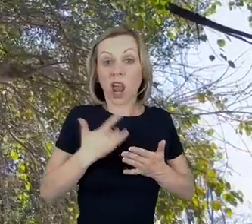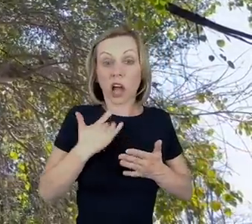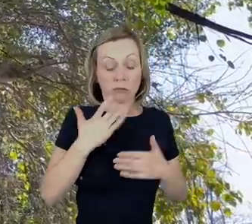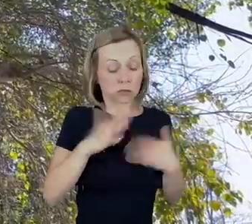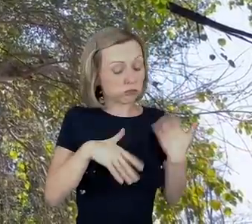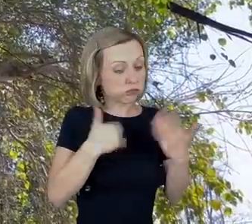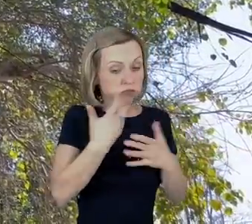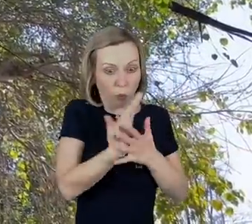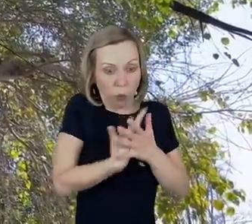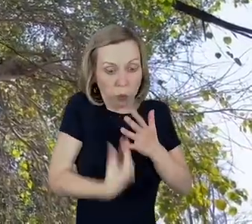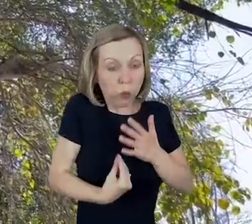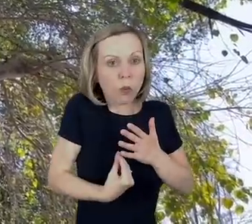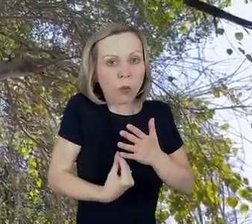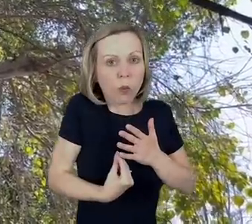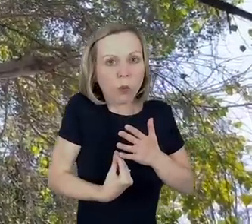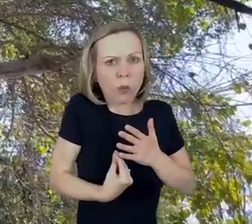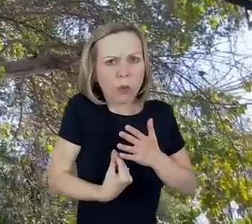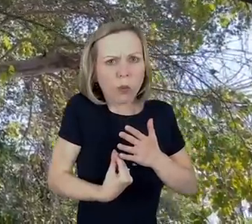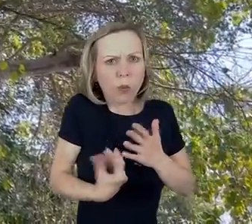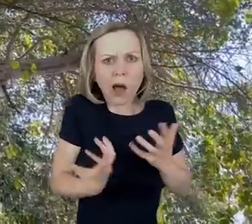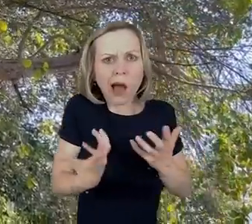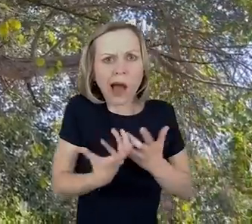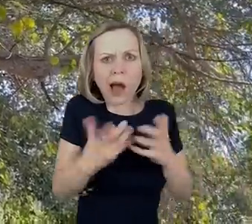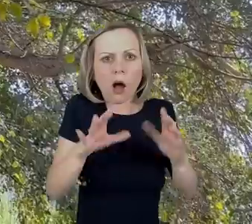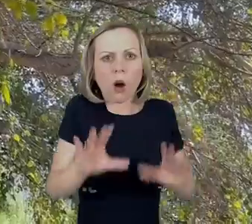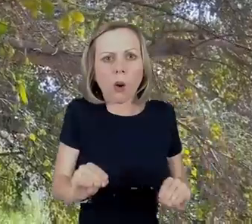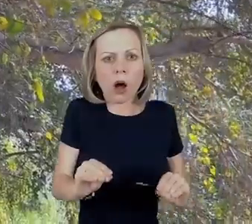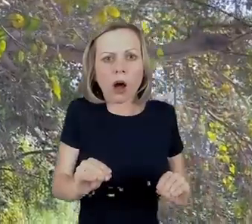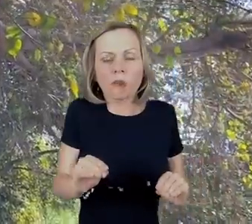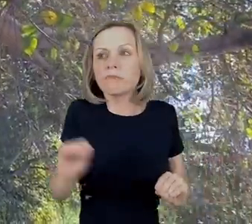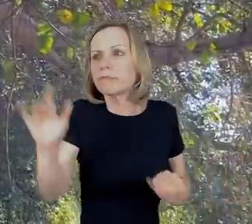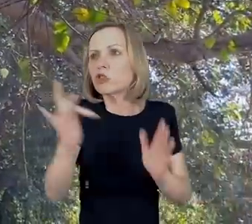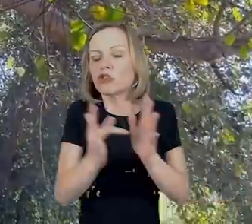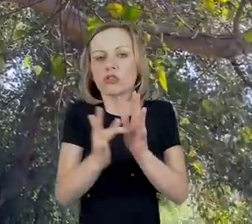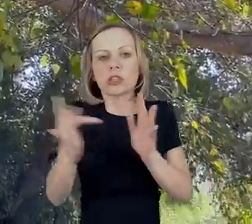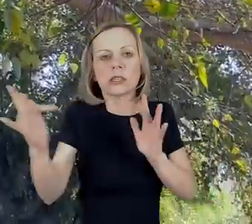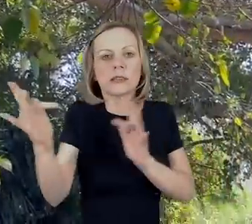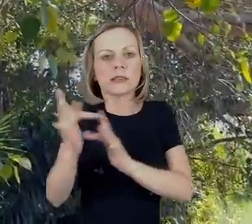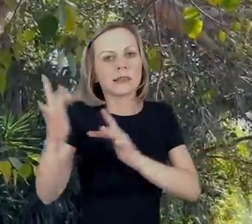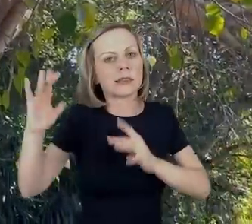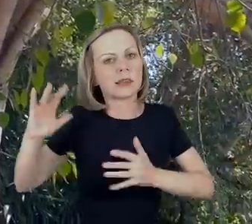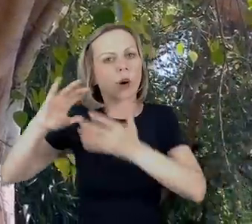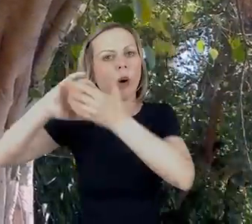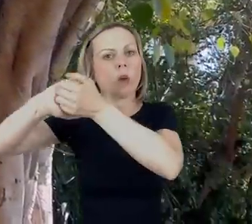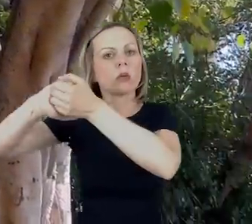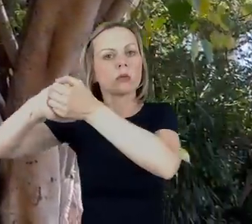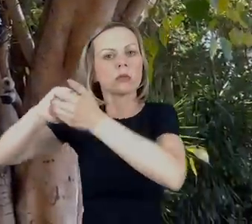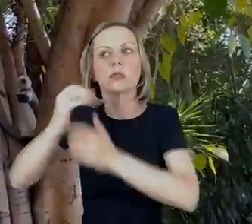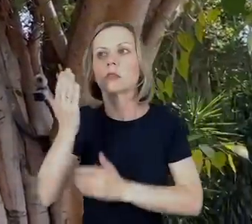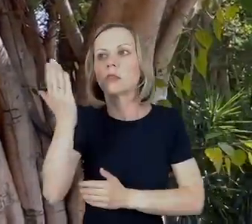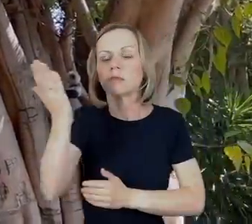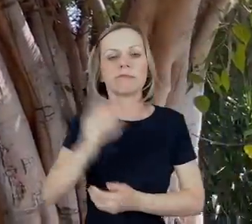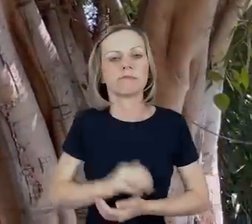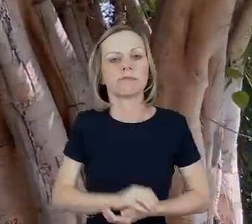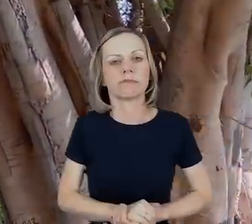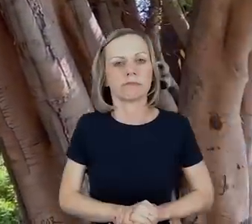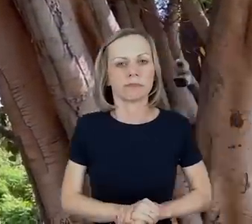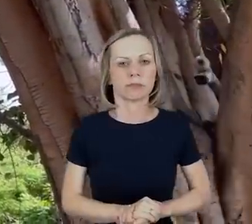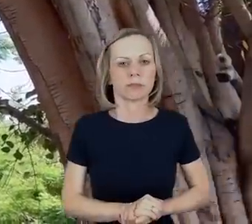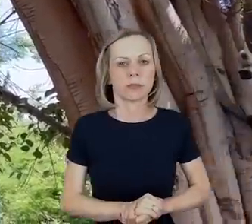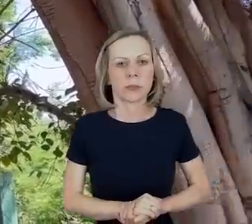If you start sinking in your life, then take hold of Jesus by the hand.